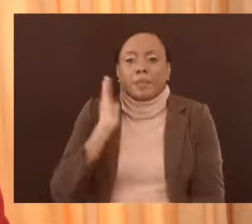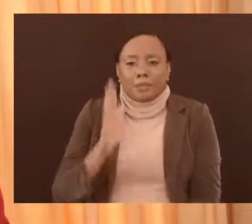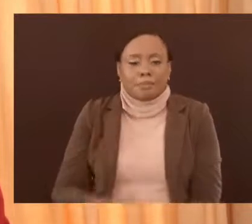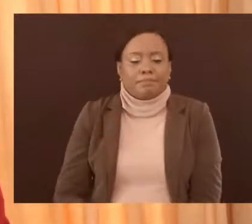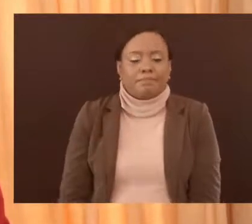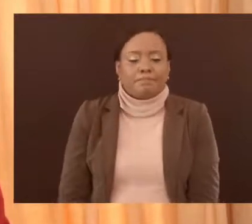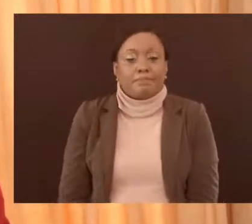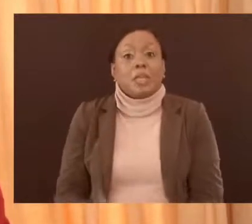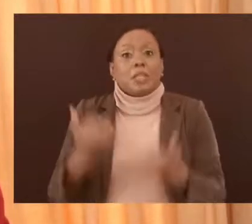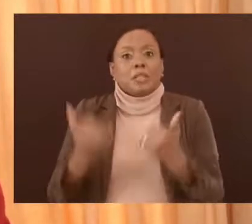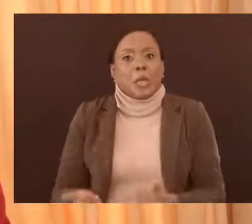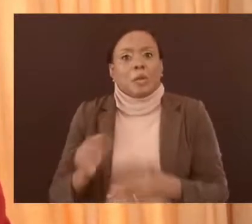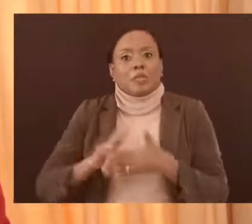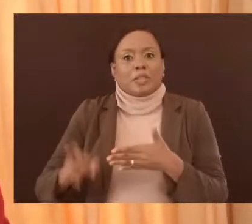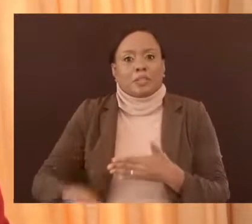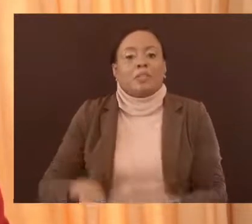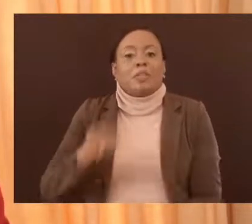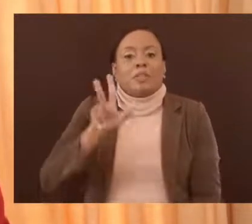wrote this year's examination,